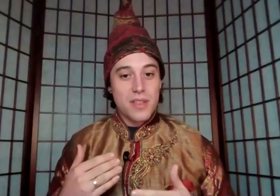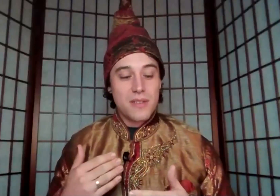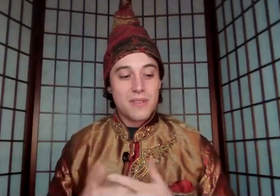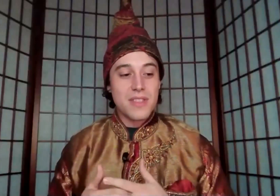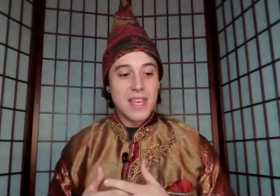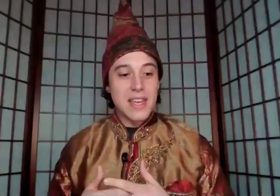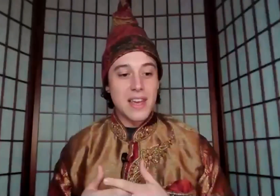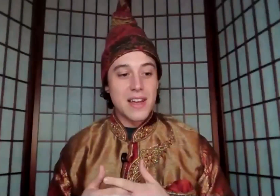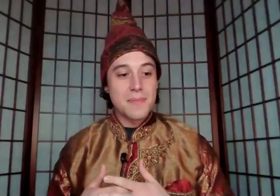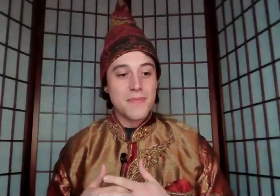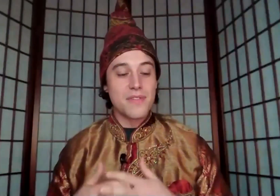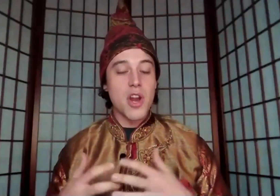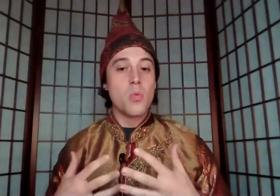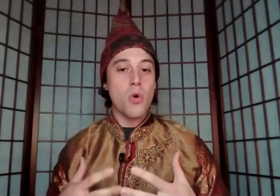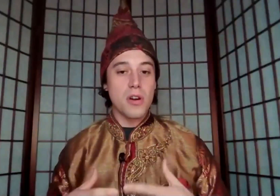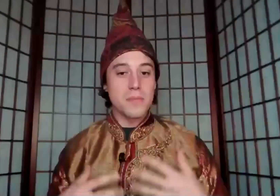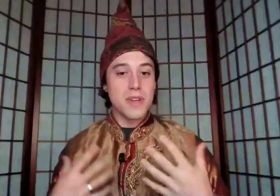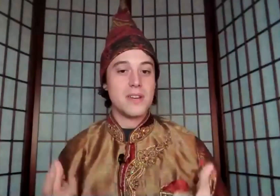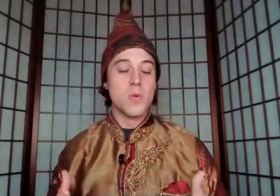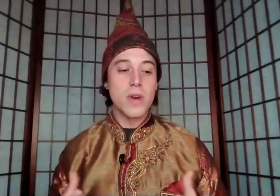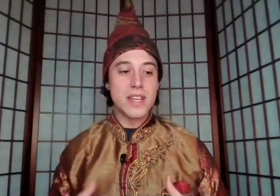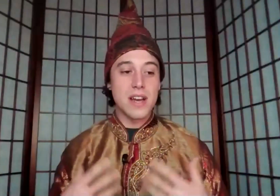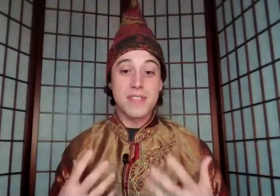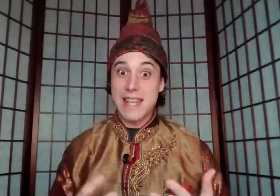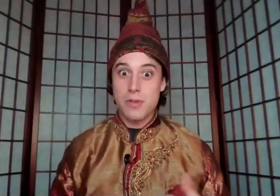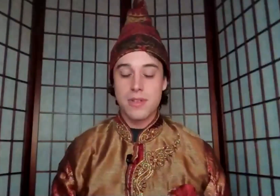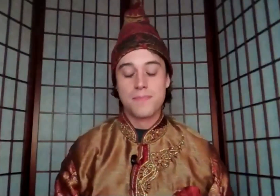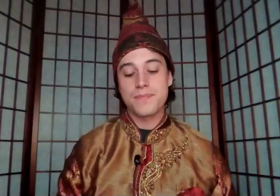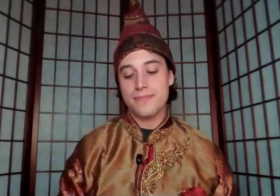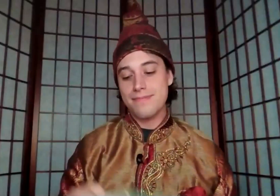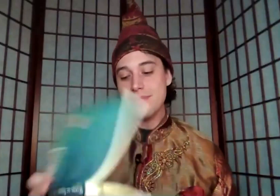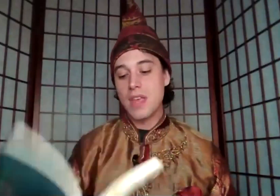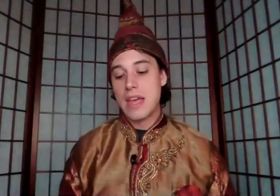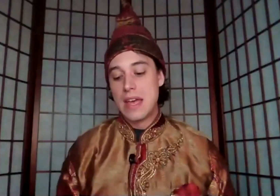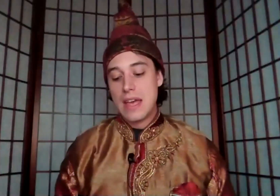with the very warm wind of the south.